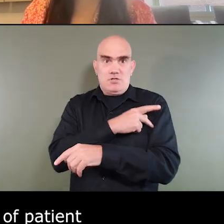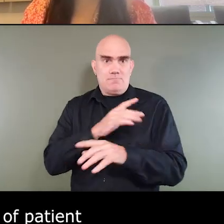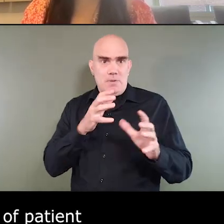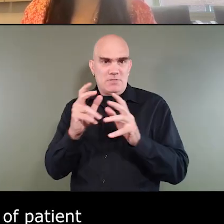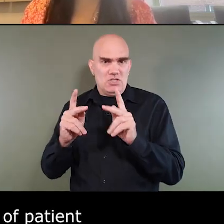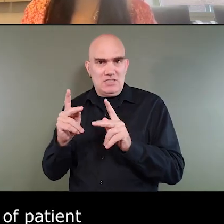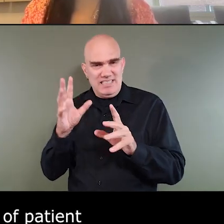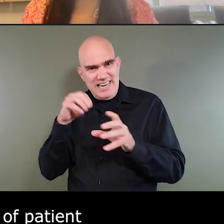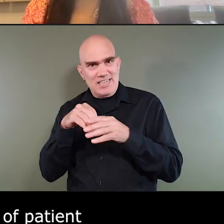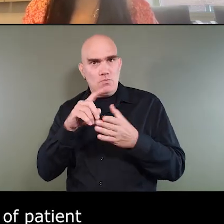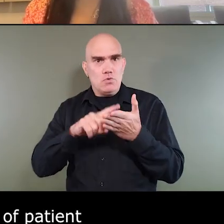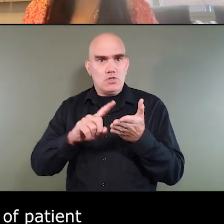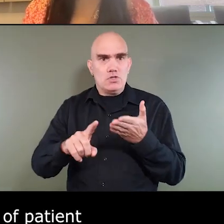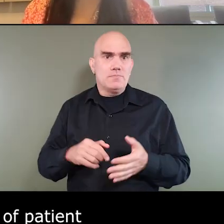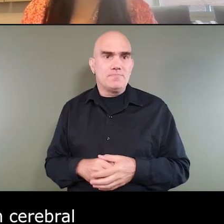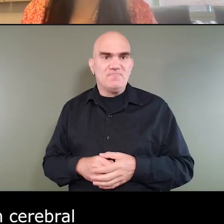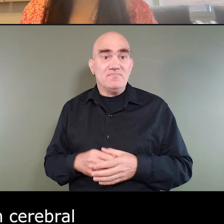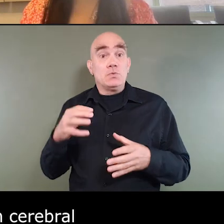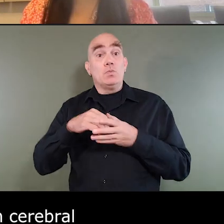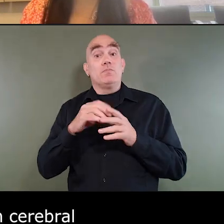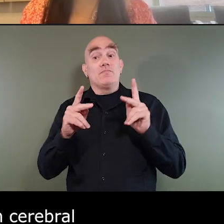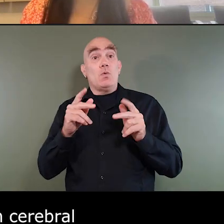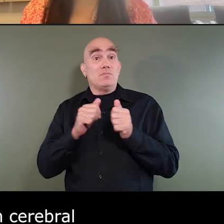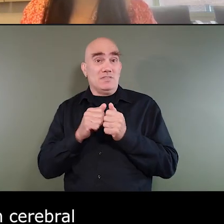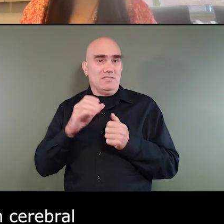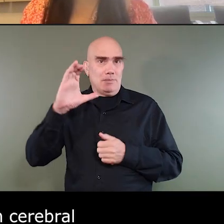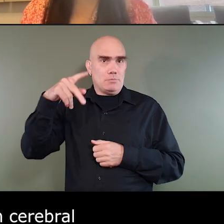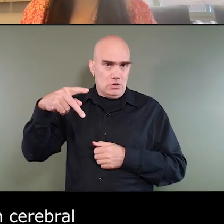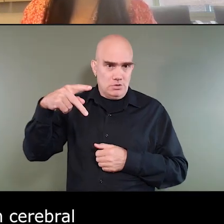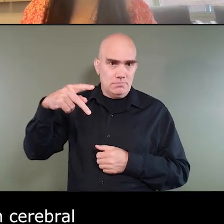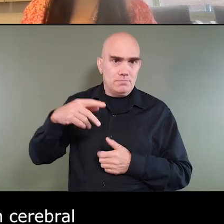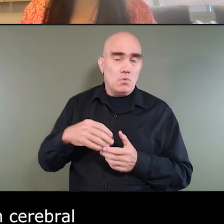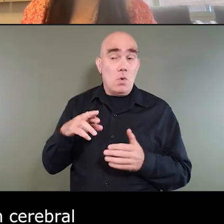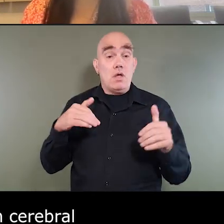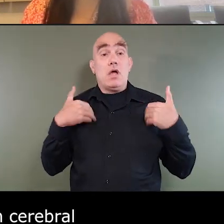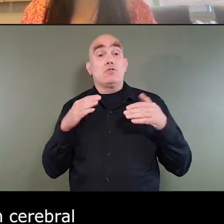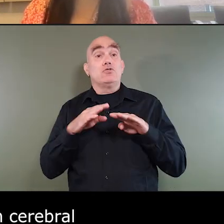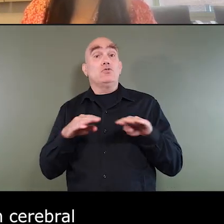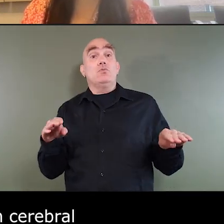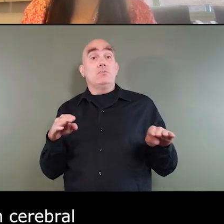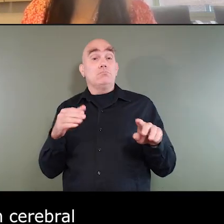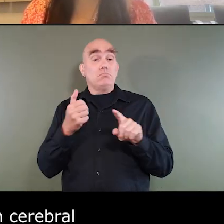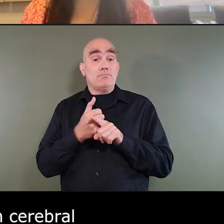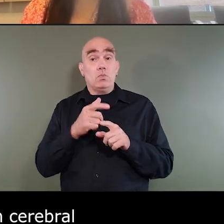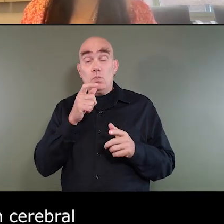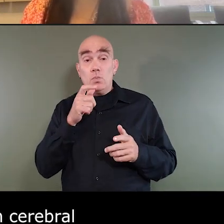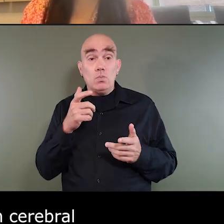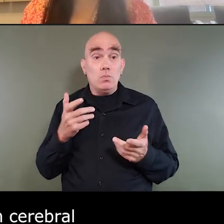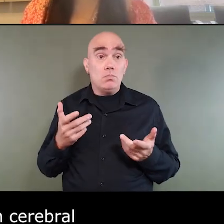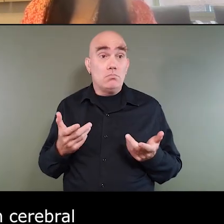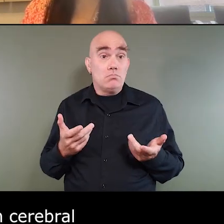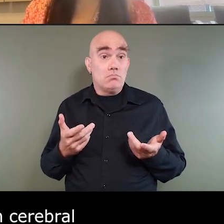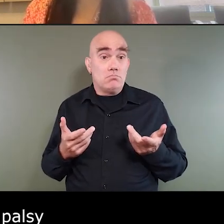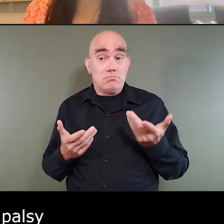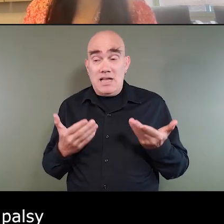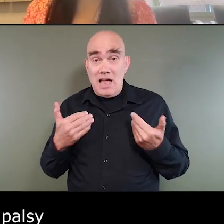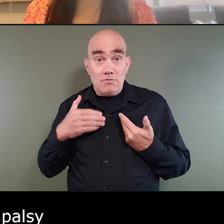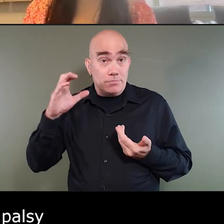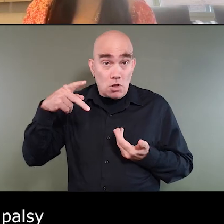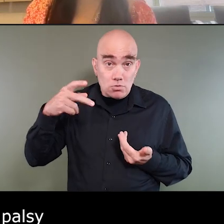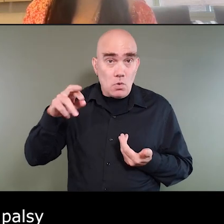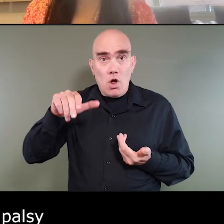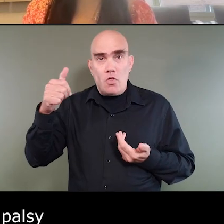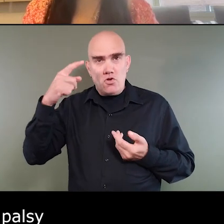variety of patient populations engage in research, so including like folks with cerebral palsy or young children who may have